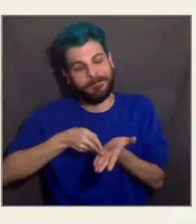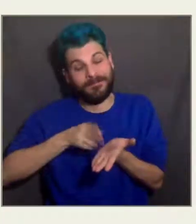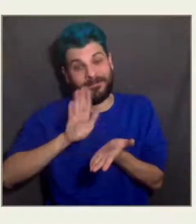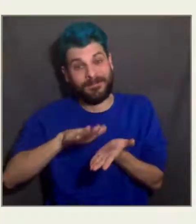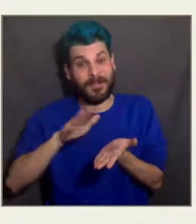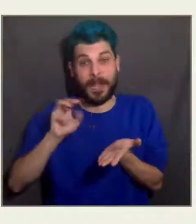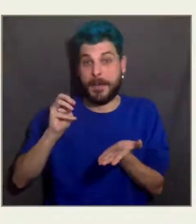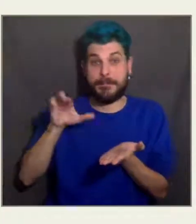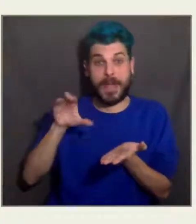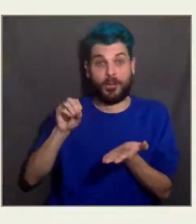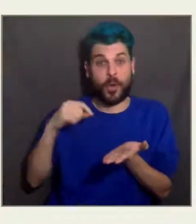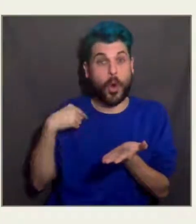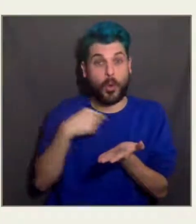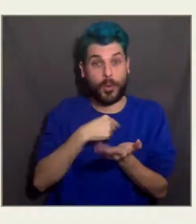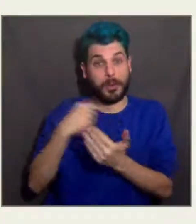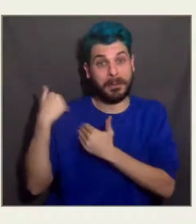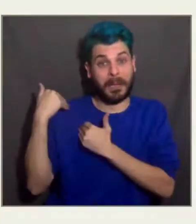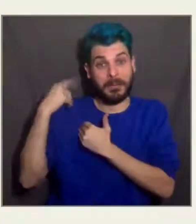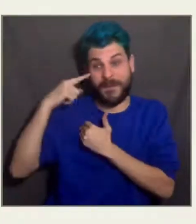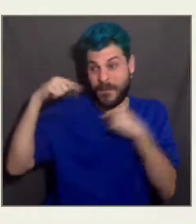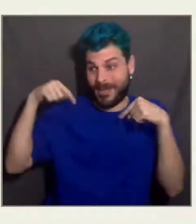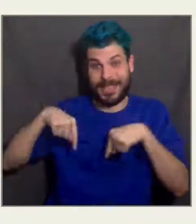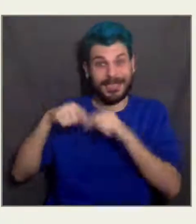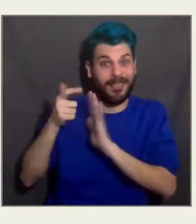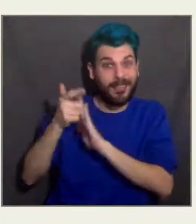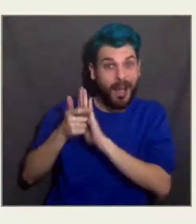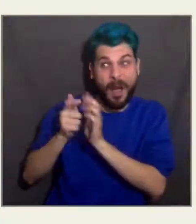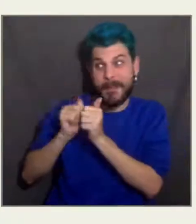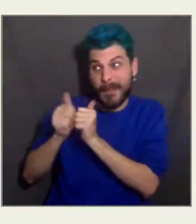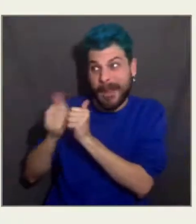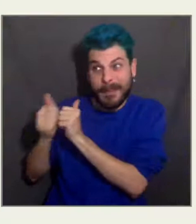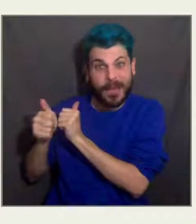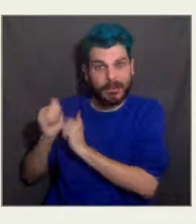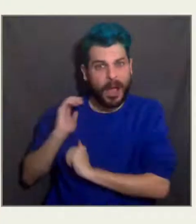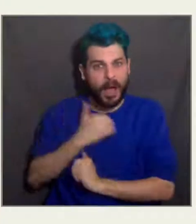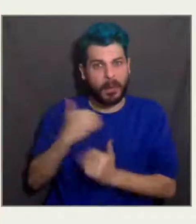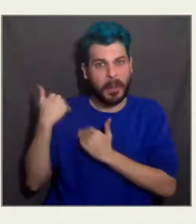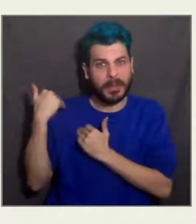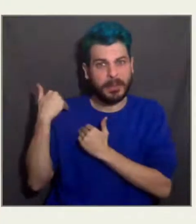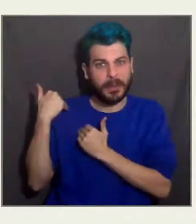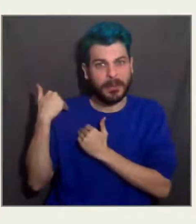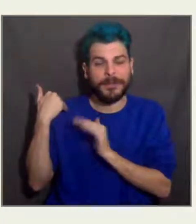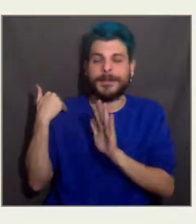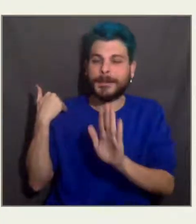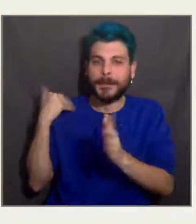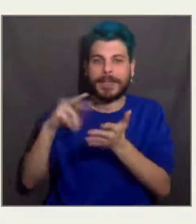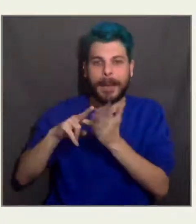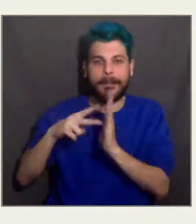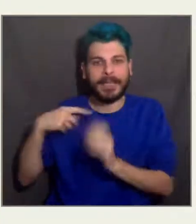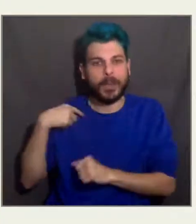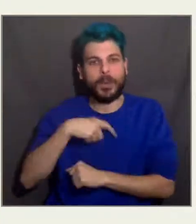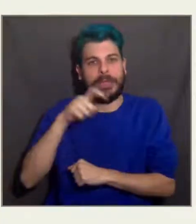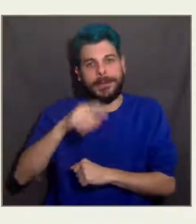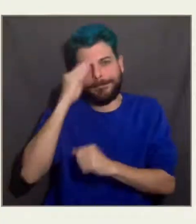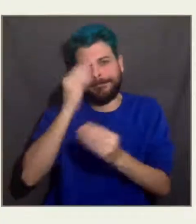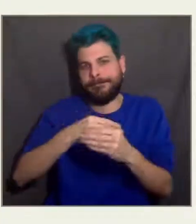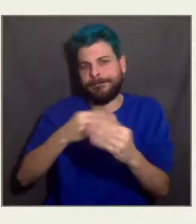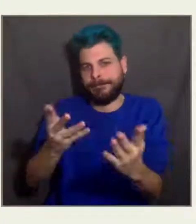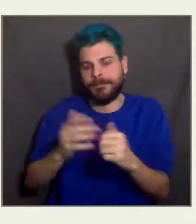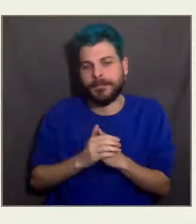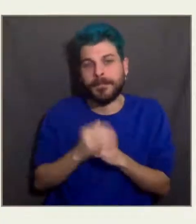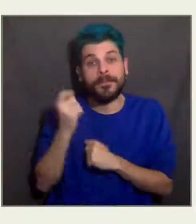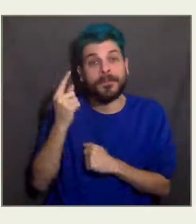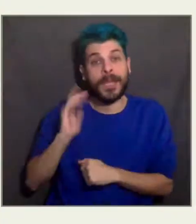homelessness measure. In addition to county-level oversight committees, we have established a regional oversight committee with business and